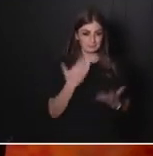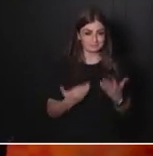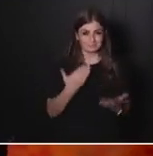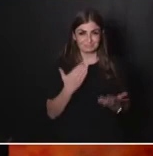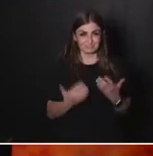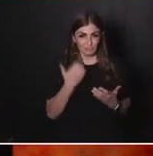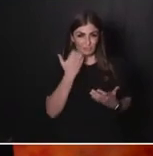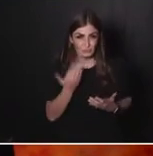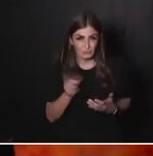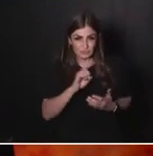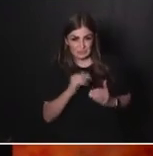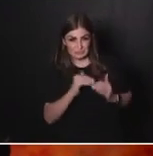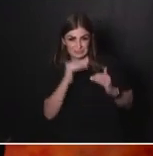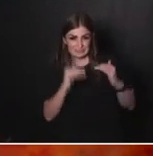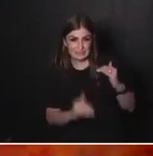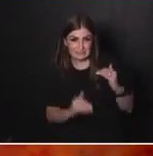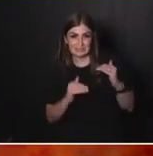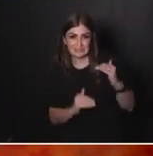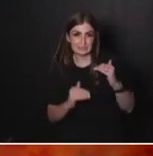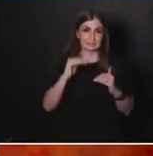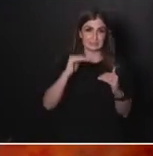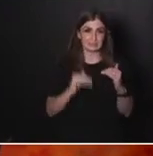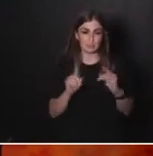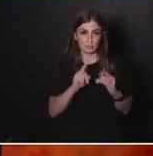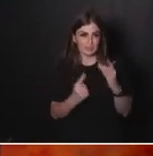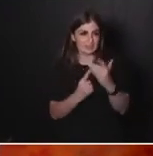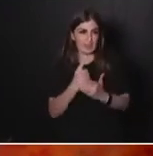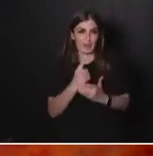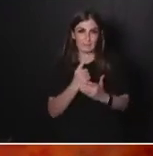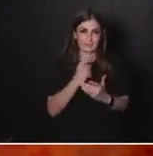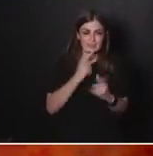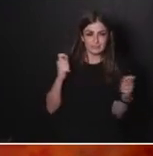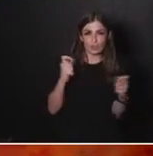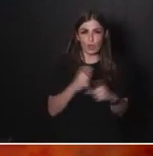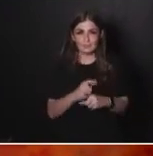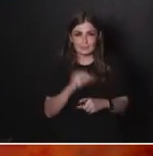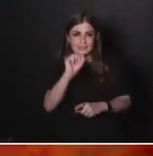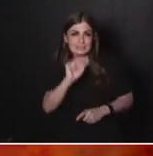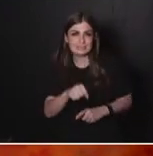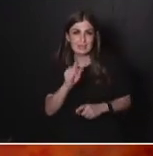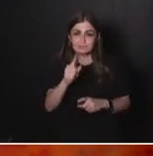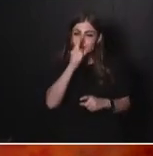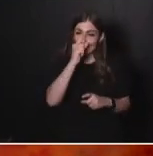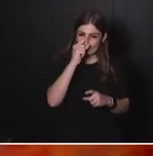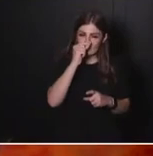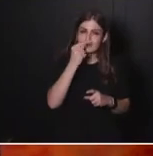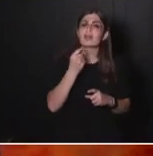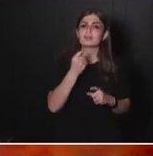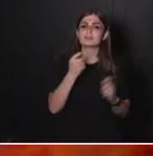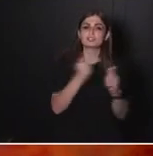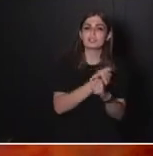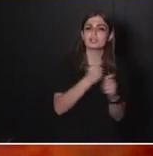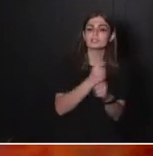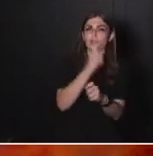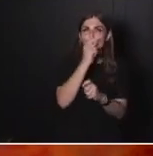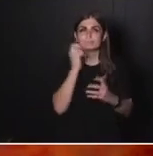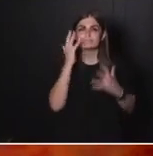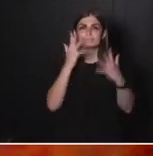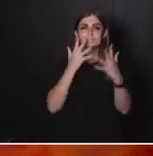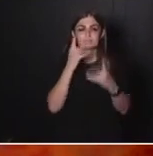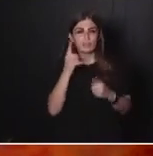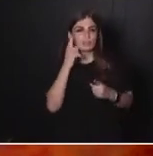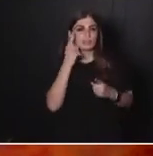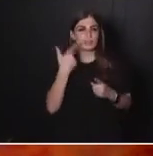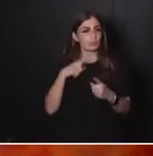where the balance of geopolitical power is shifting. It's complex, but it is navigable. We need deep thought, not a